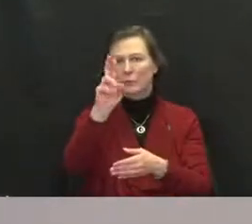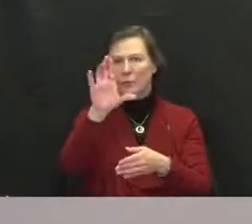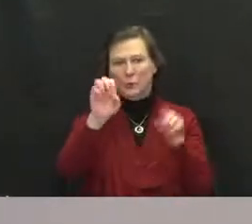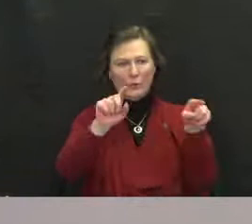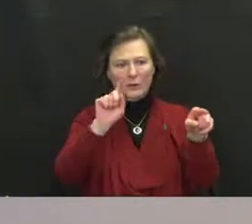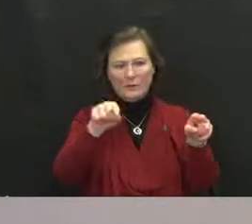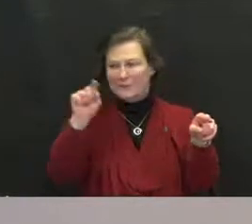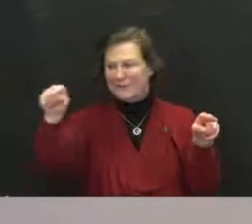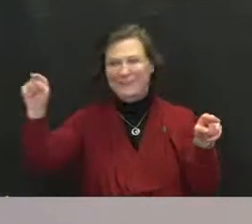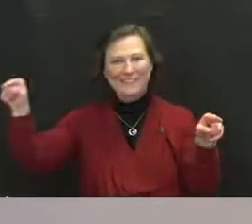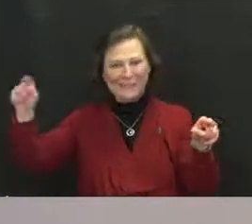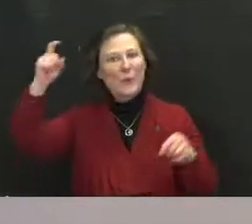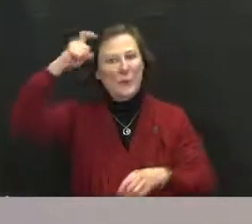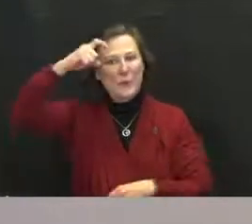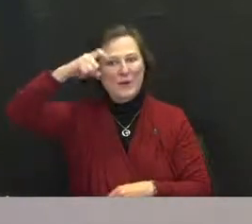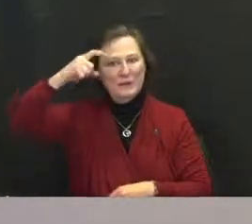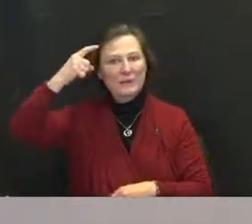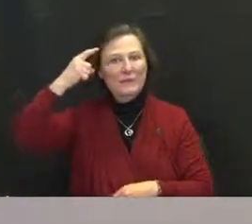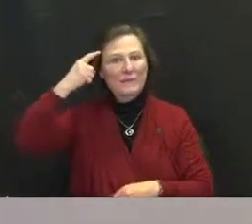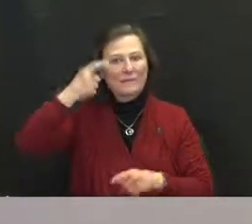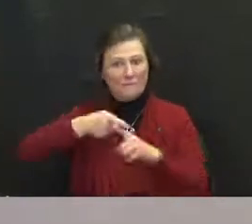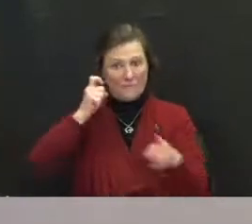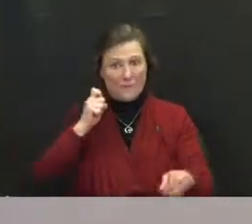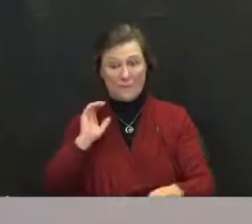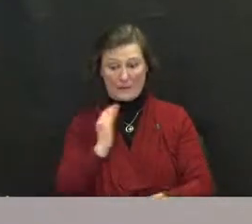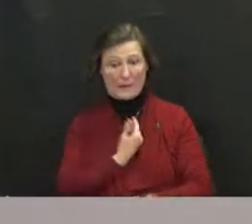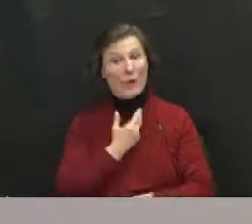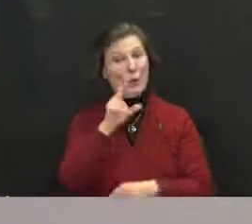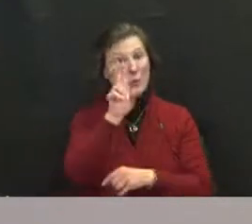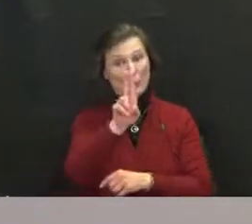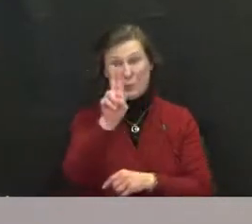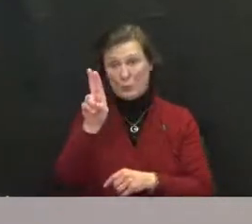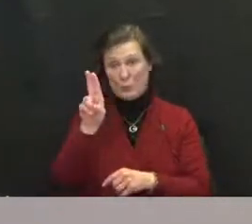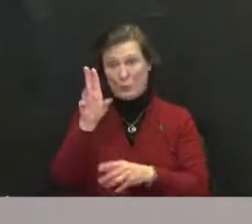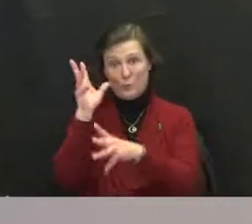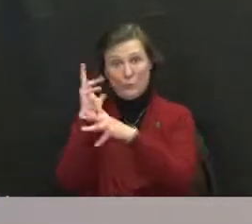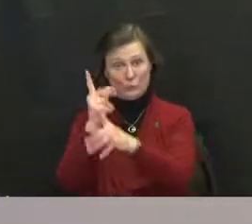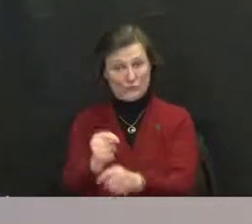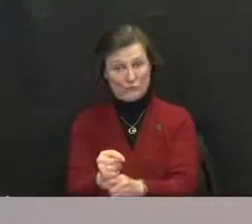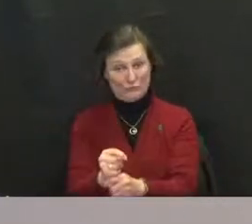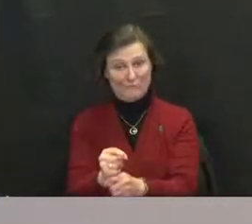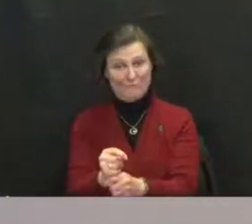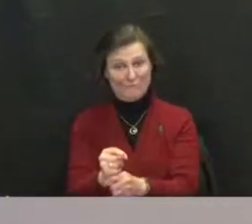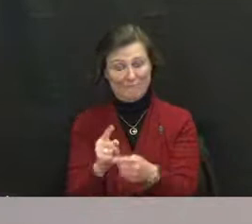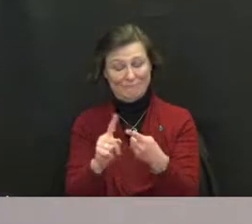There's wisdom from our Unitarian Universalist tradition.